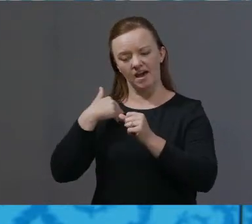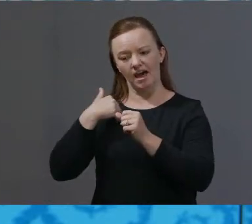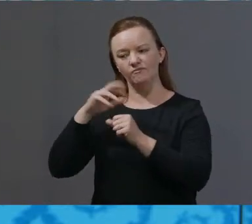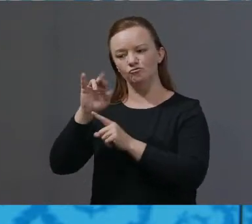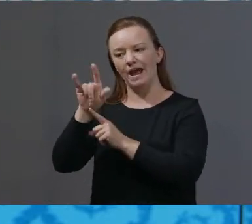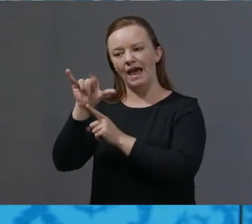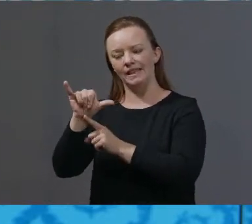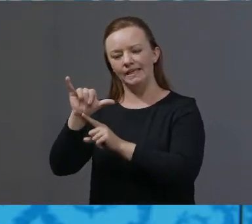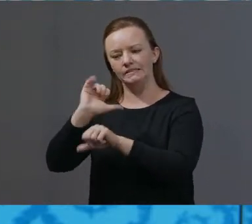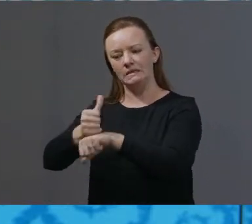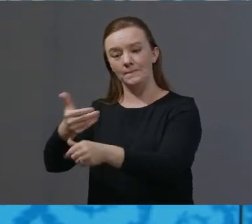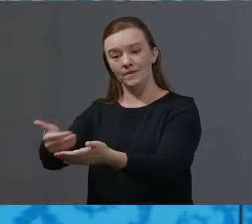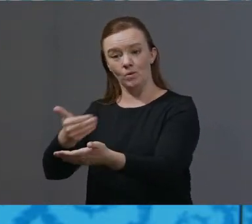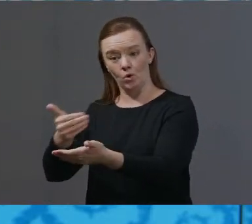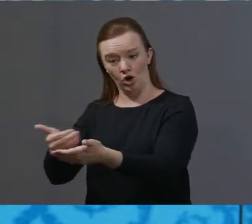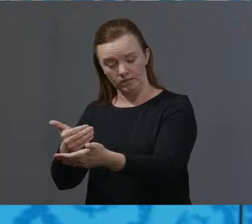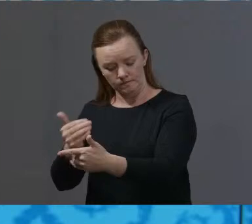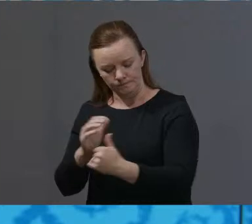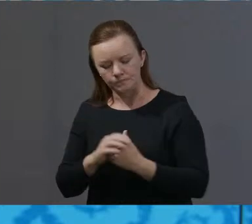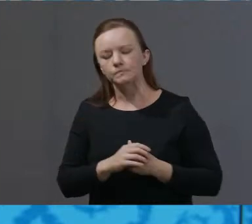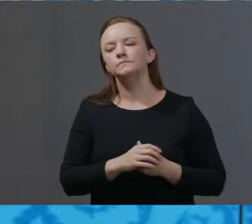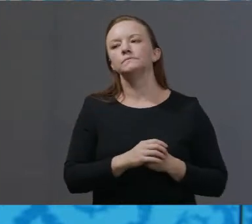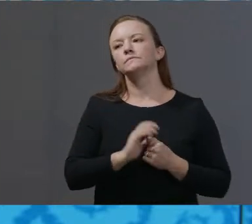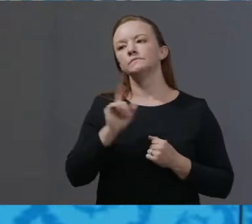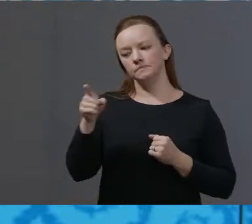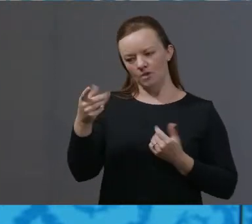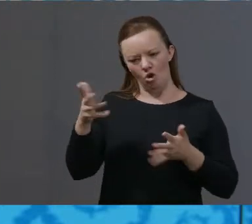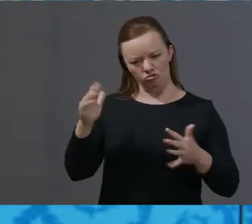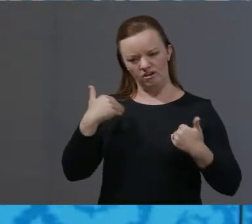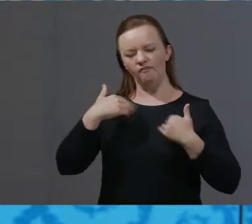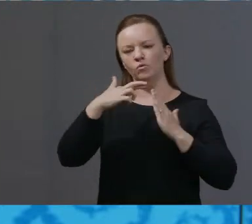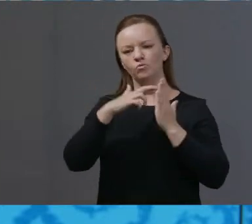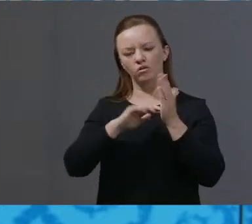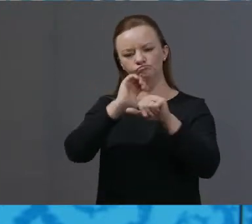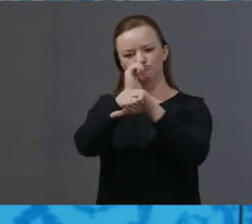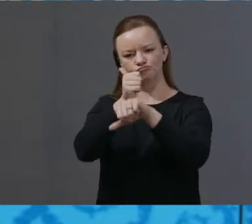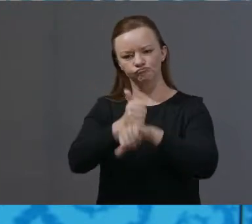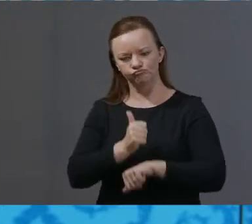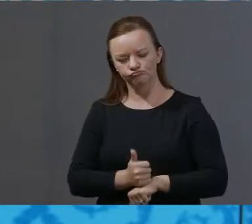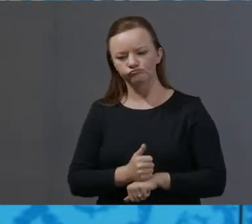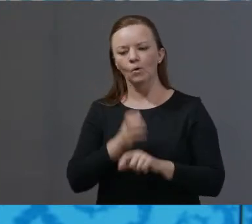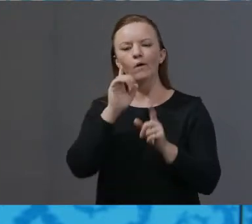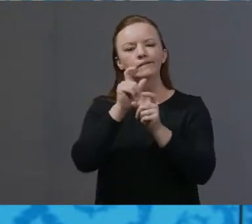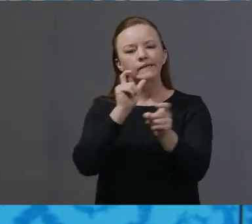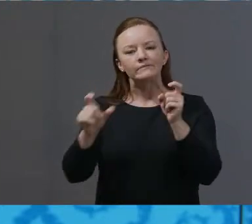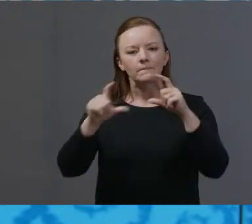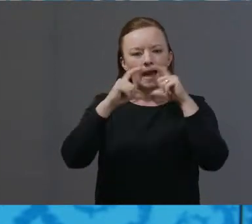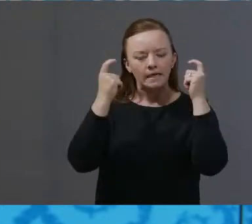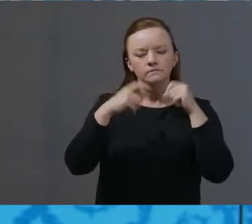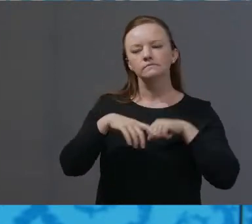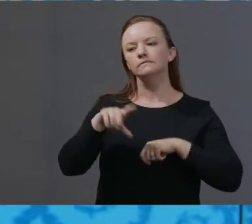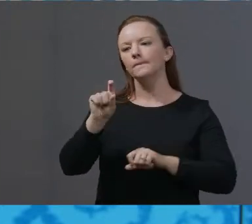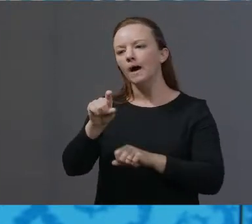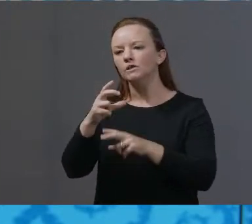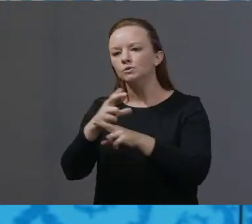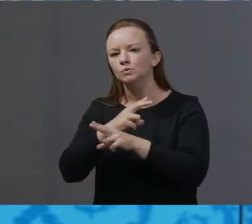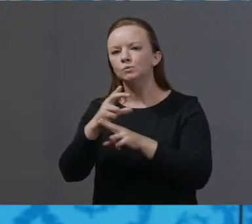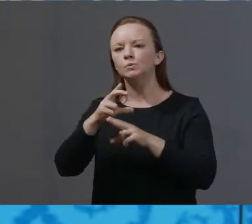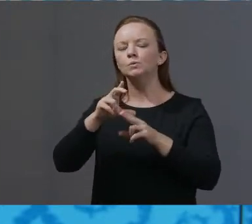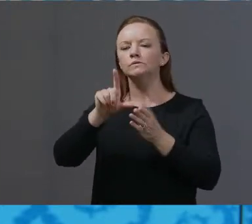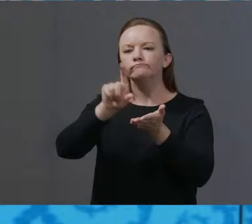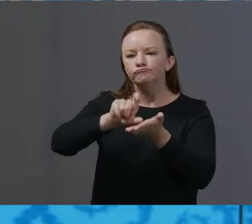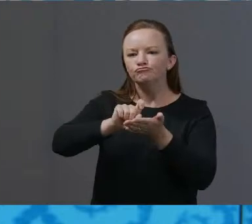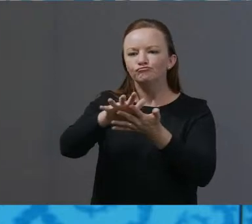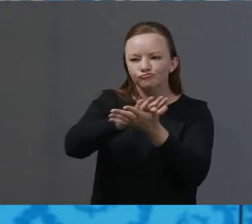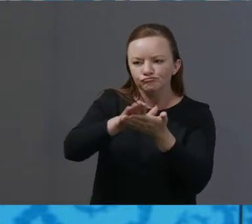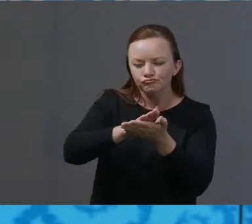a protocol around hand sanitizers, masks being handed out, and temperature checks.